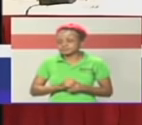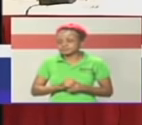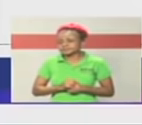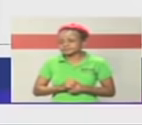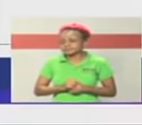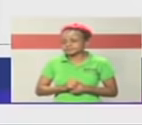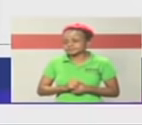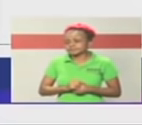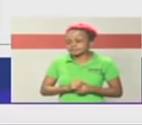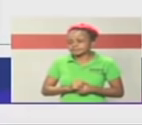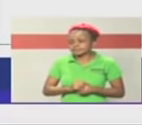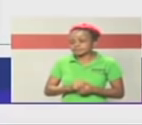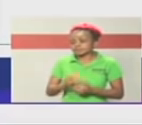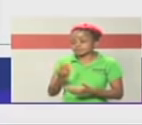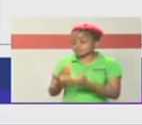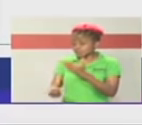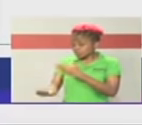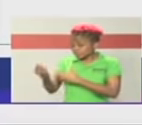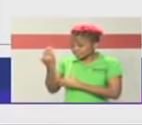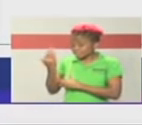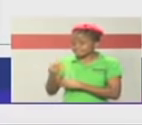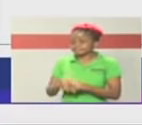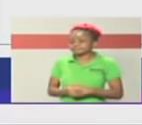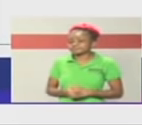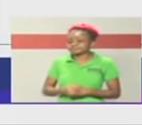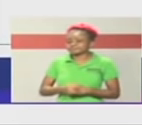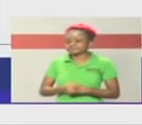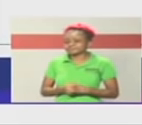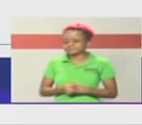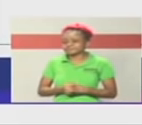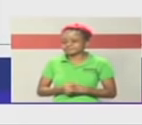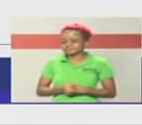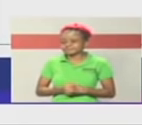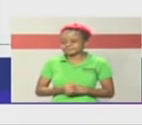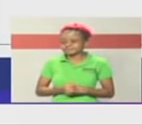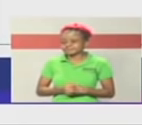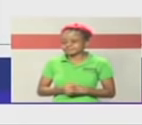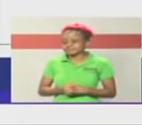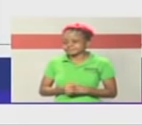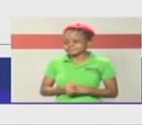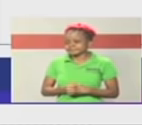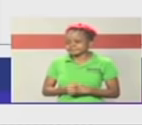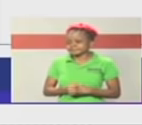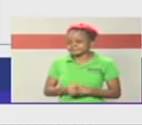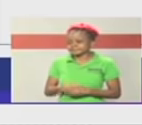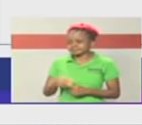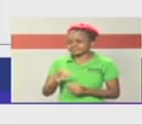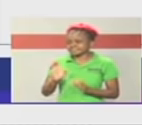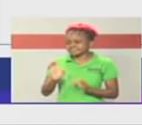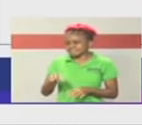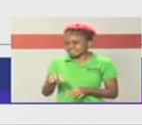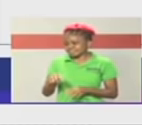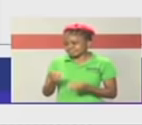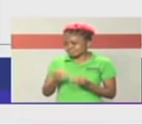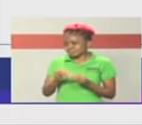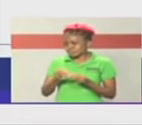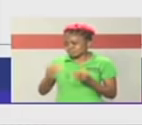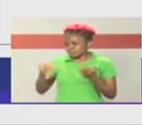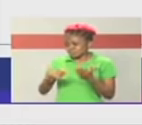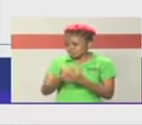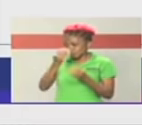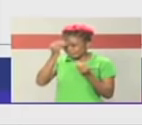Good morning, Vanessa Cutting, TV6 News. Could we have an update on